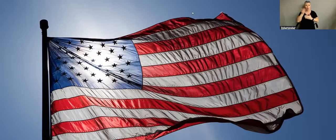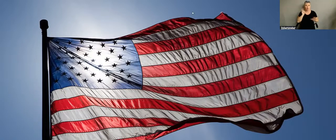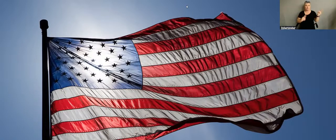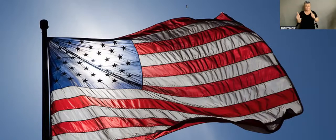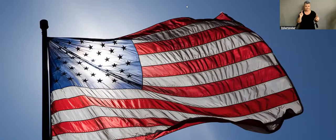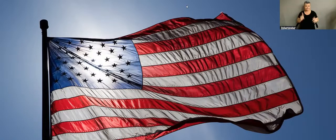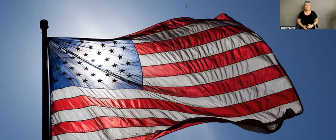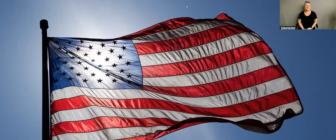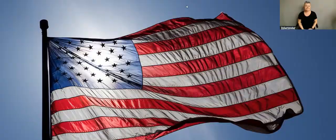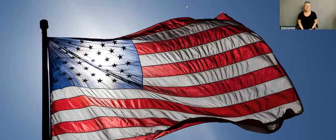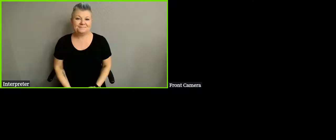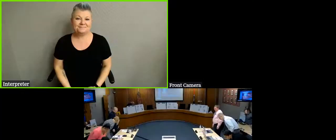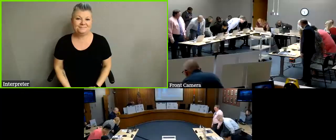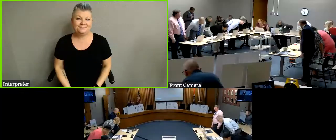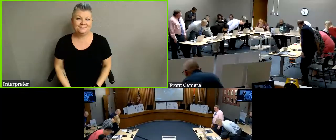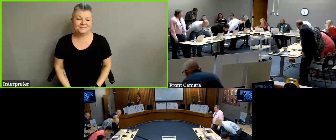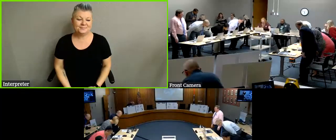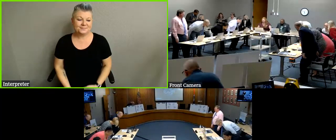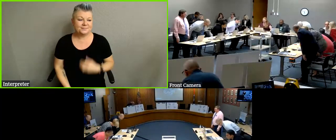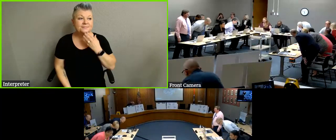for all.